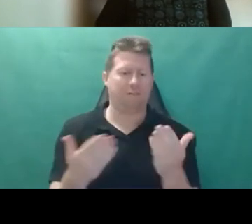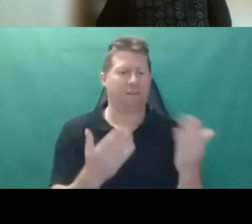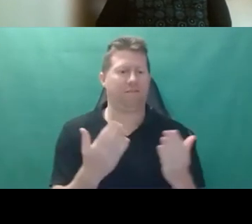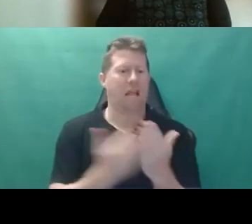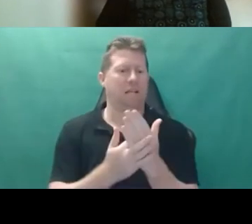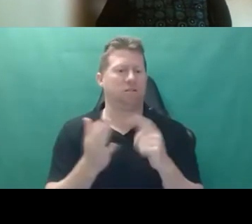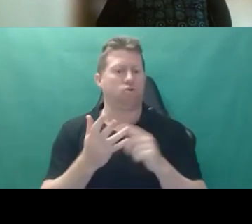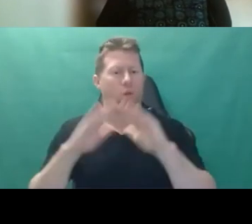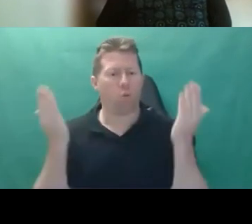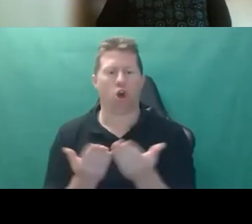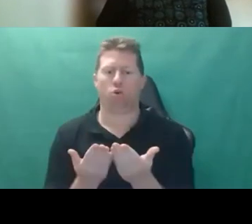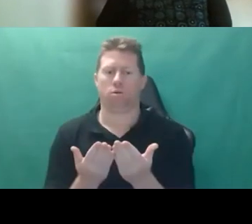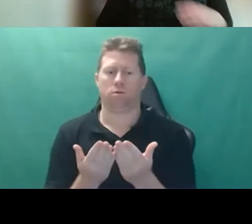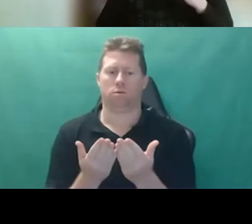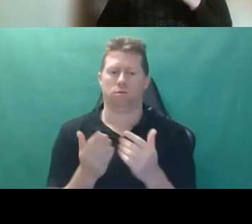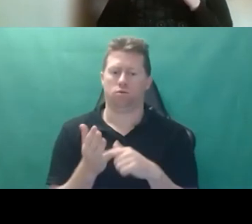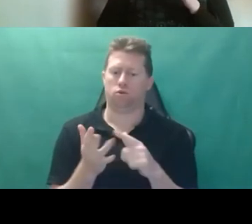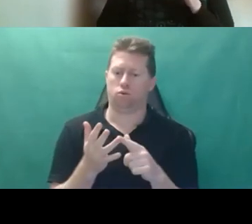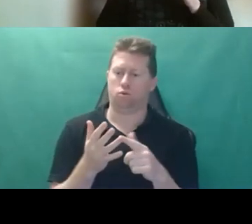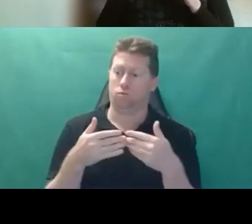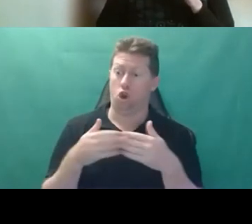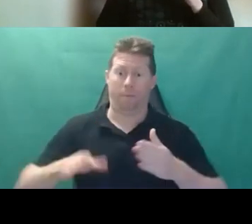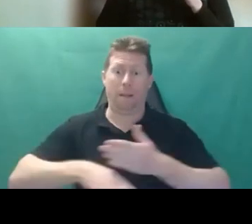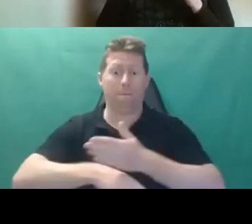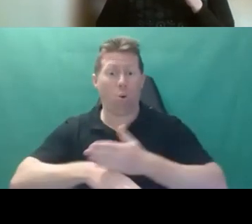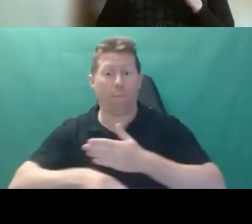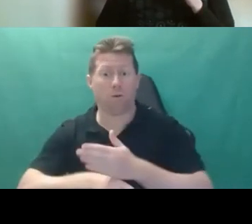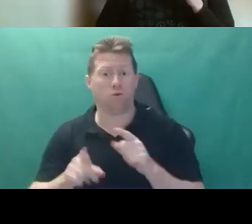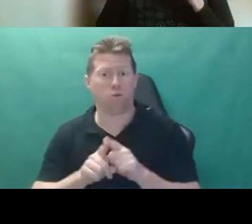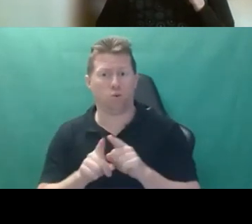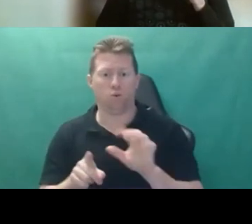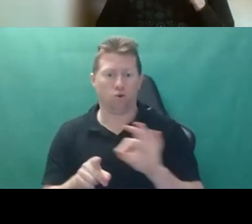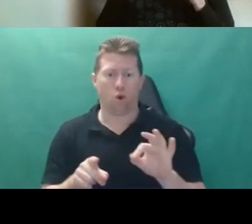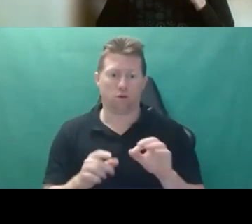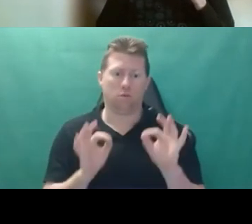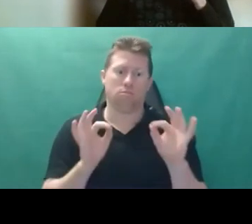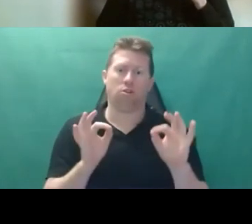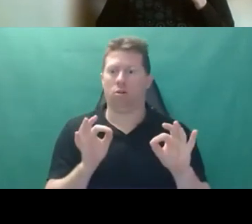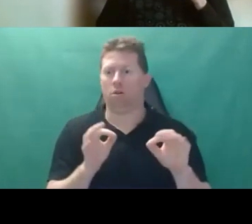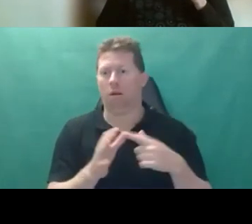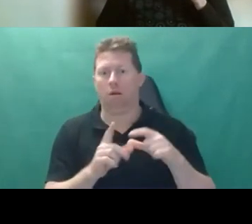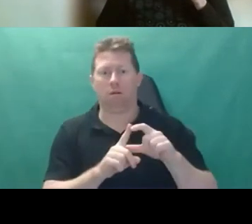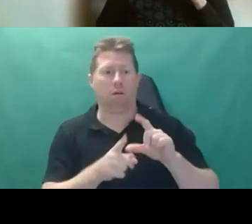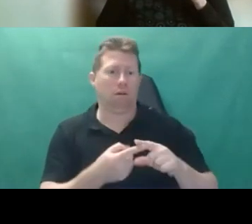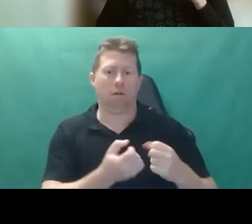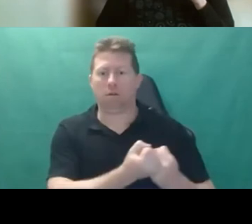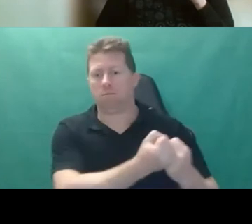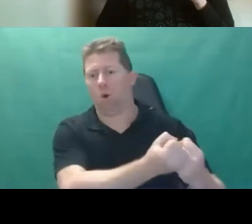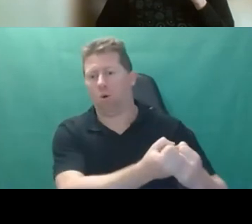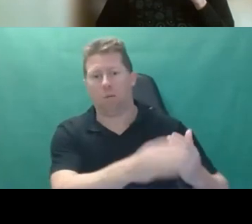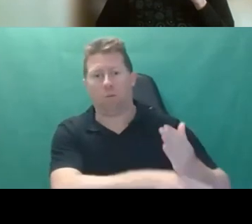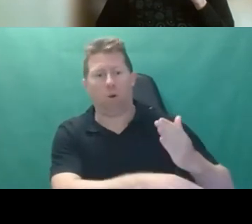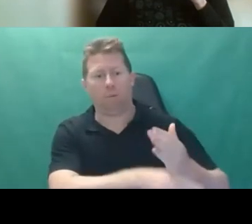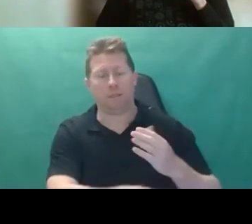world, uh, into the open employment market. Um, as there's some teachers still within, um, the settings